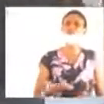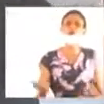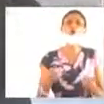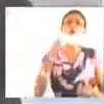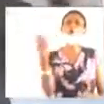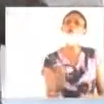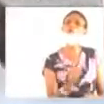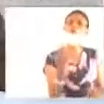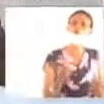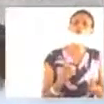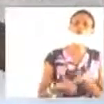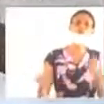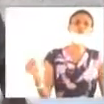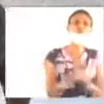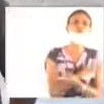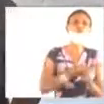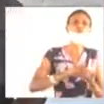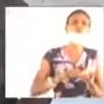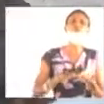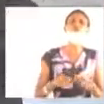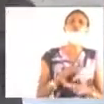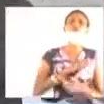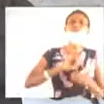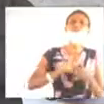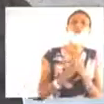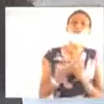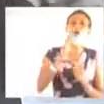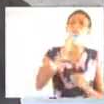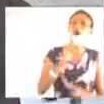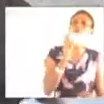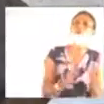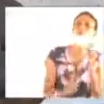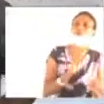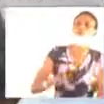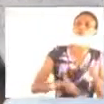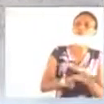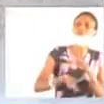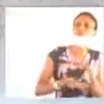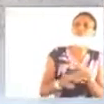they want to jump on top of a table or chairs or anything